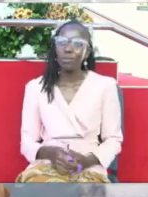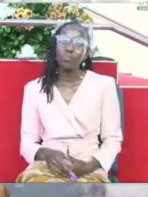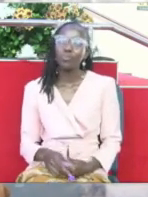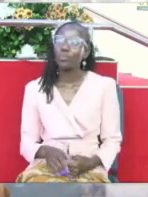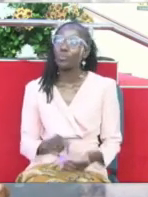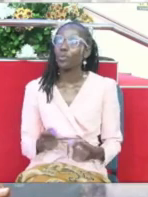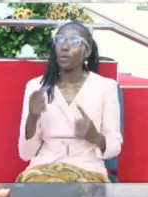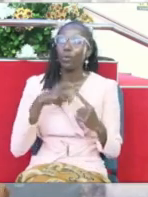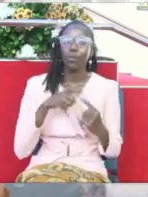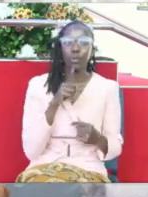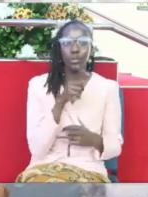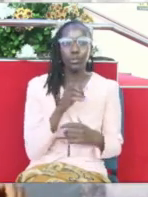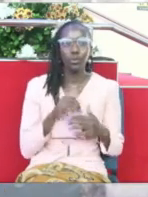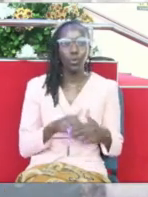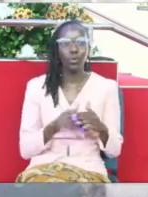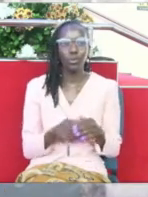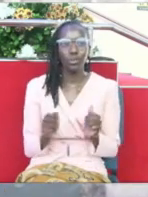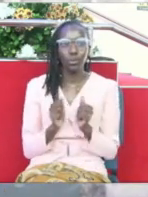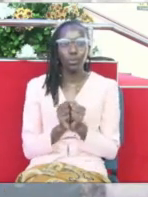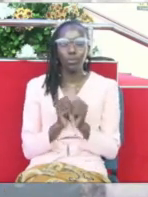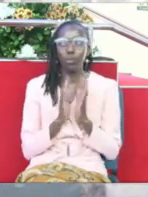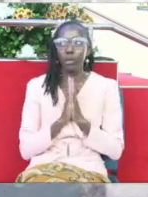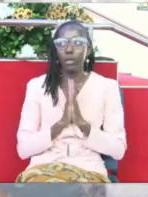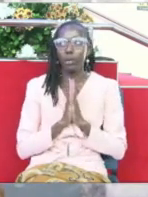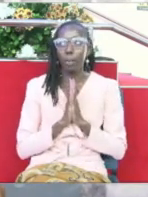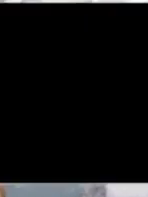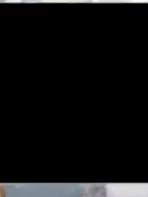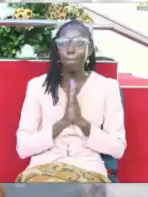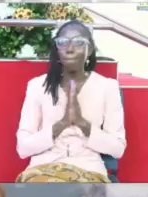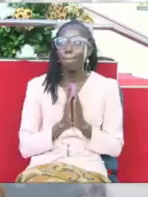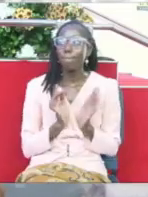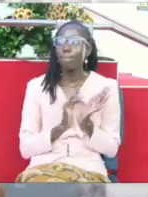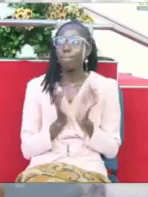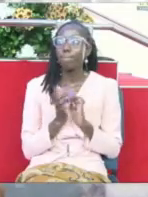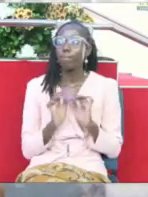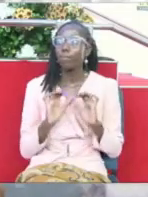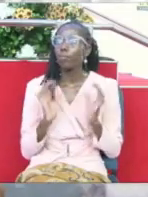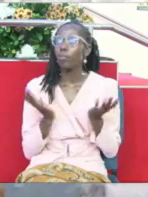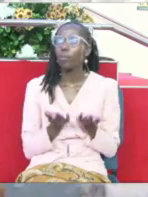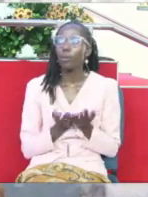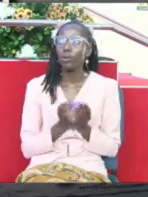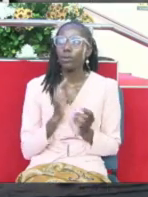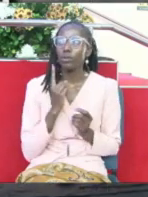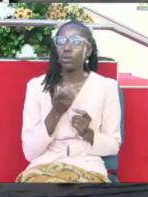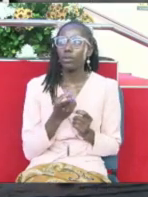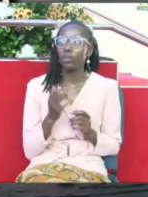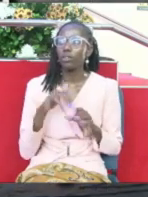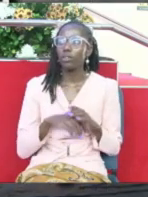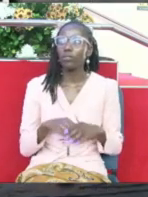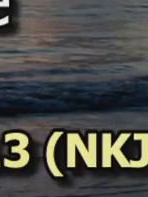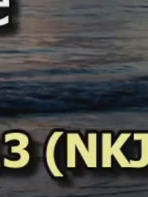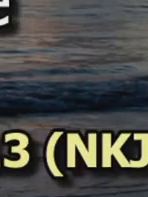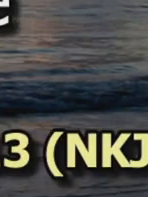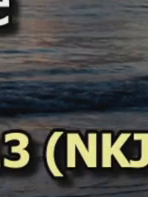Unapozidi kuendelea katika maombi. The Bible says in the book of Jeremiah 29 verse 13. Biblia inasema katika kitabu cha Jeremiah. That when we seek him with the whole